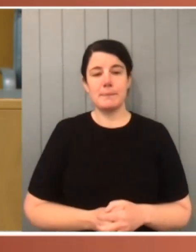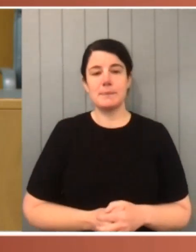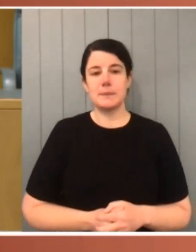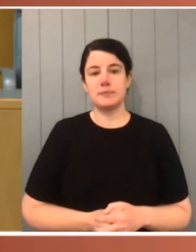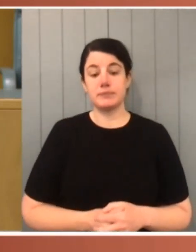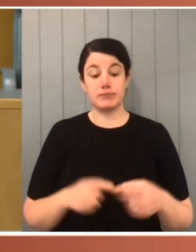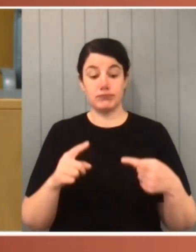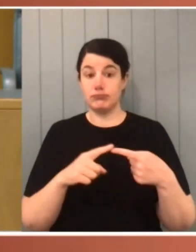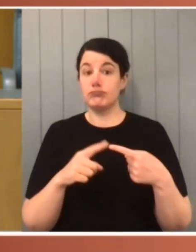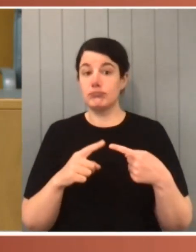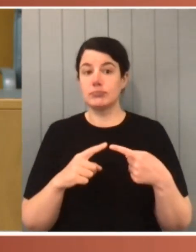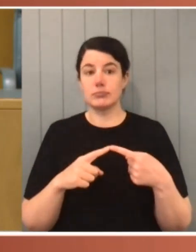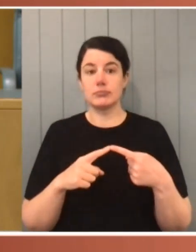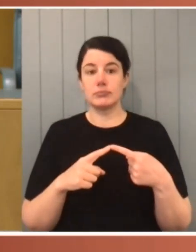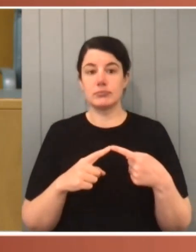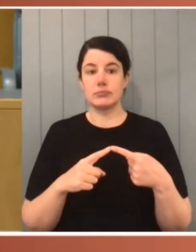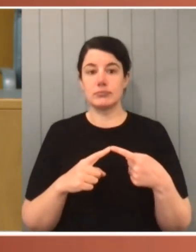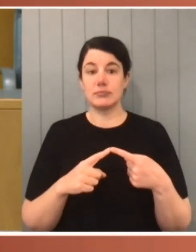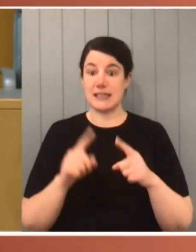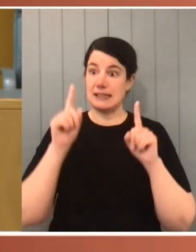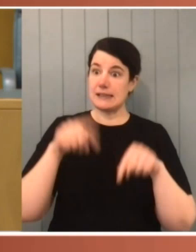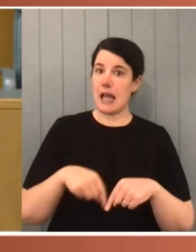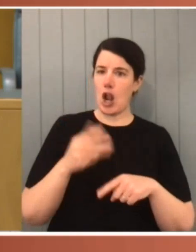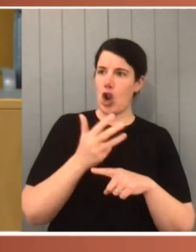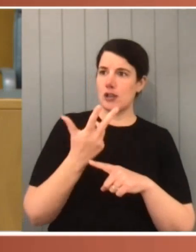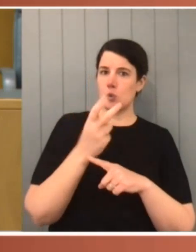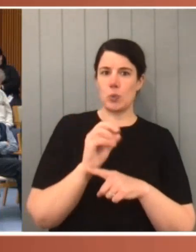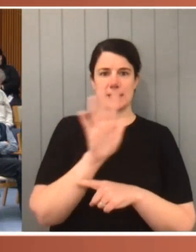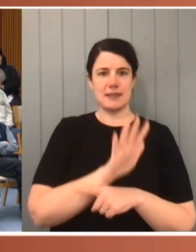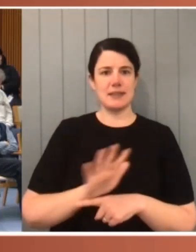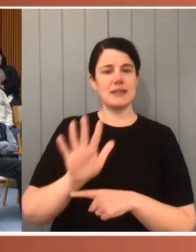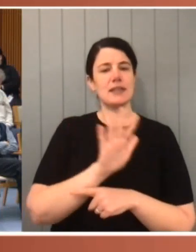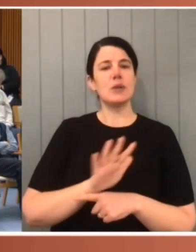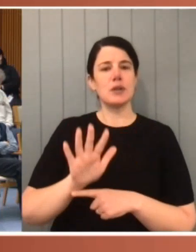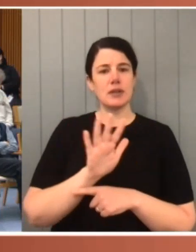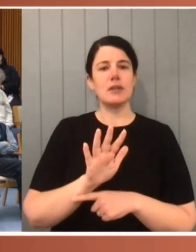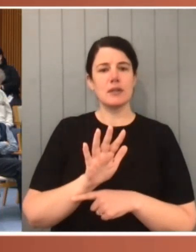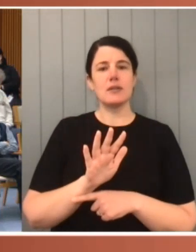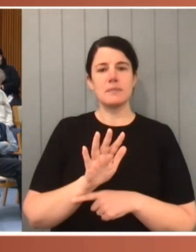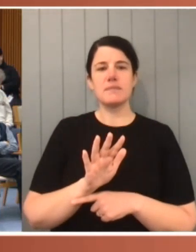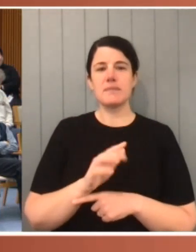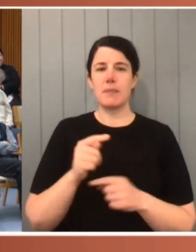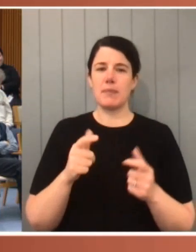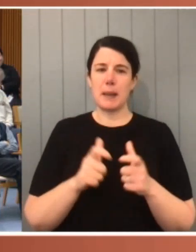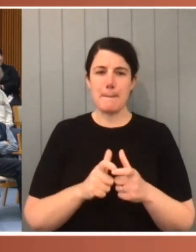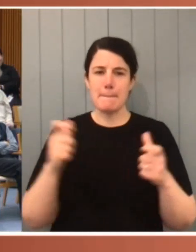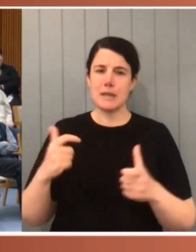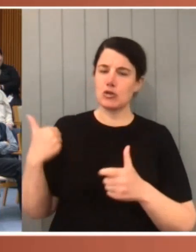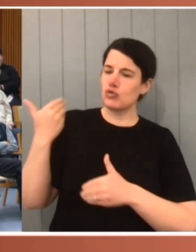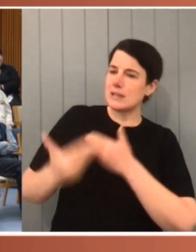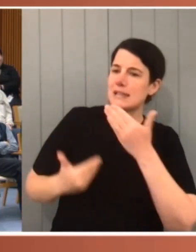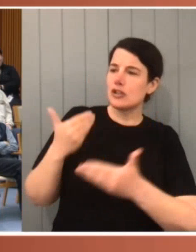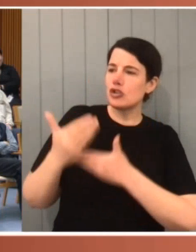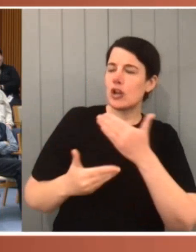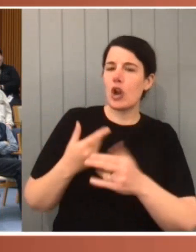First, its emergence in the early 20th century was consistent with the nation's larger tradition of